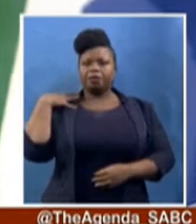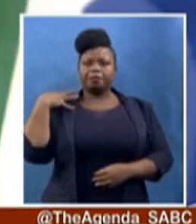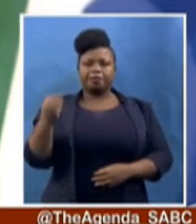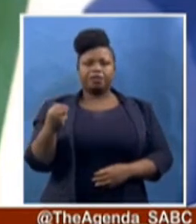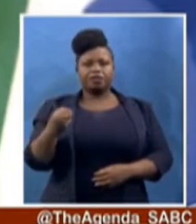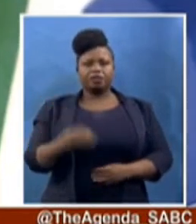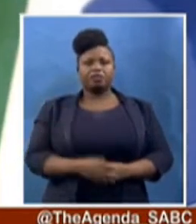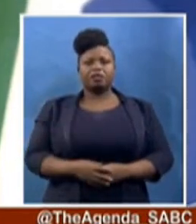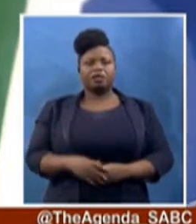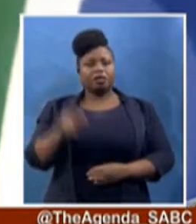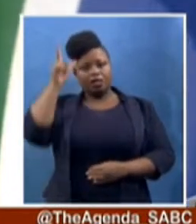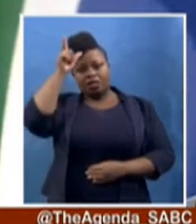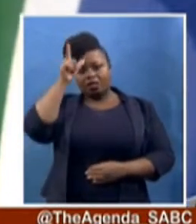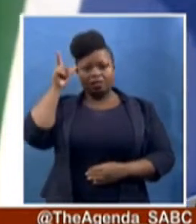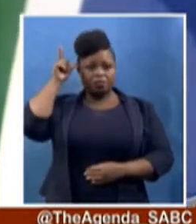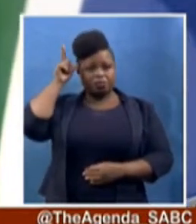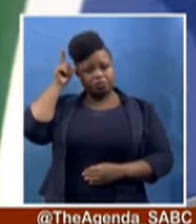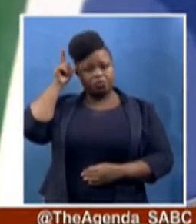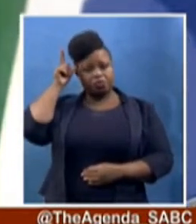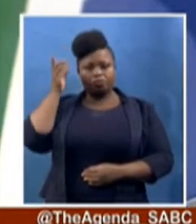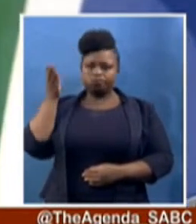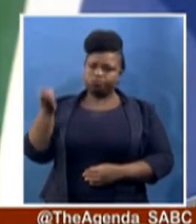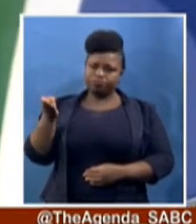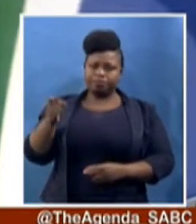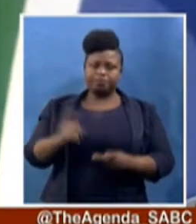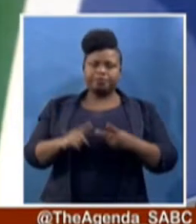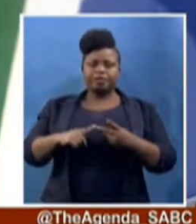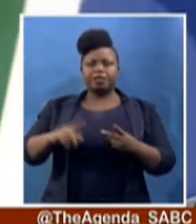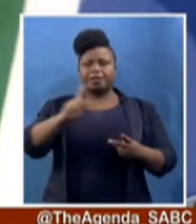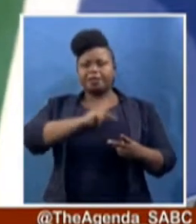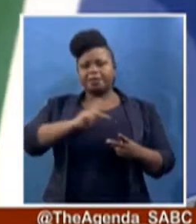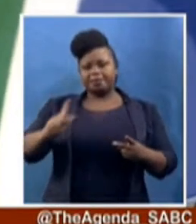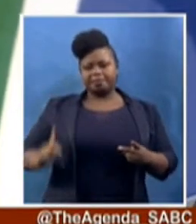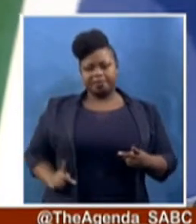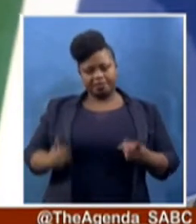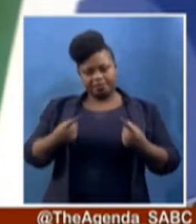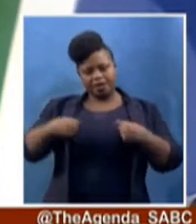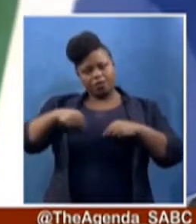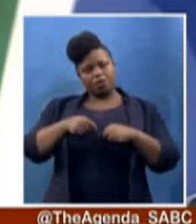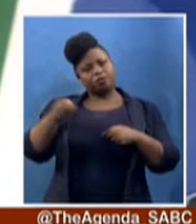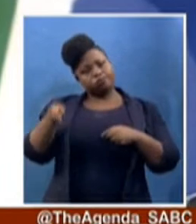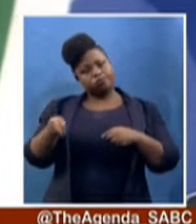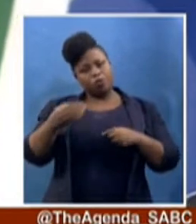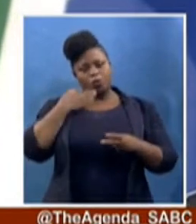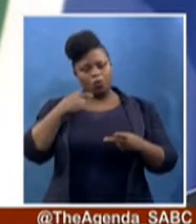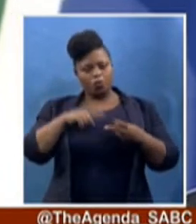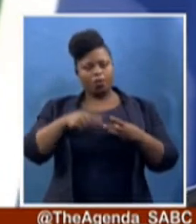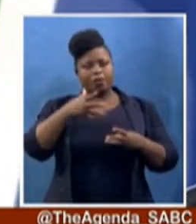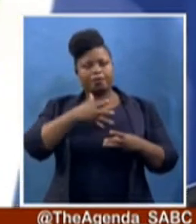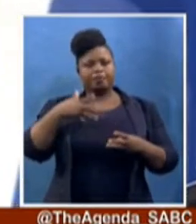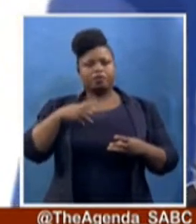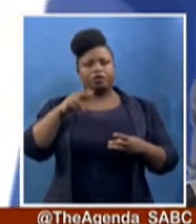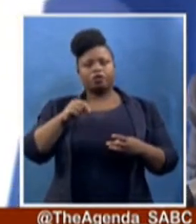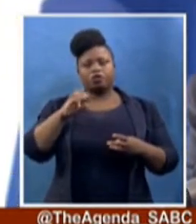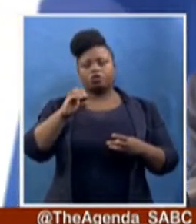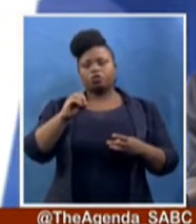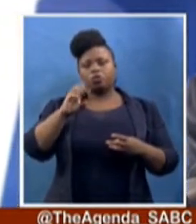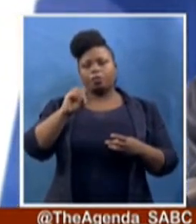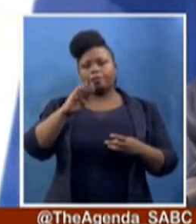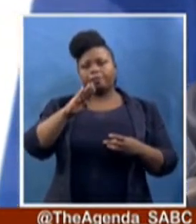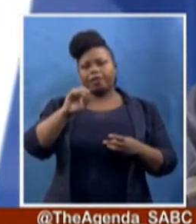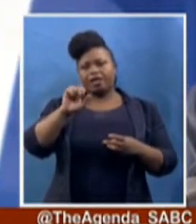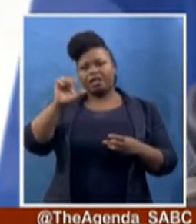and our Premier here, Mema Ntombela, for the vision that they have displayed